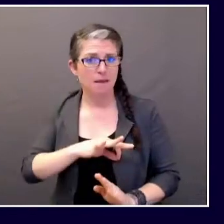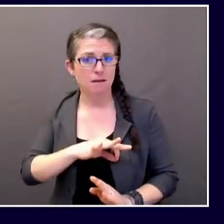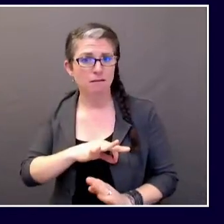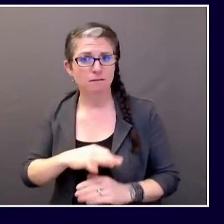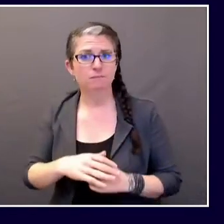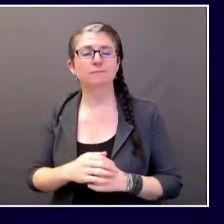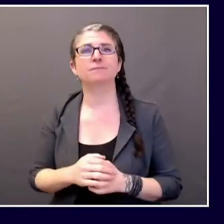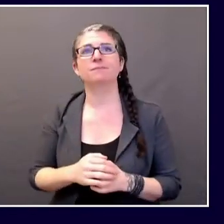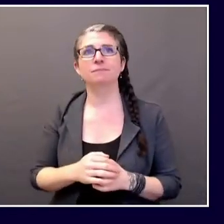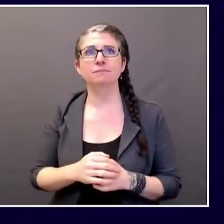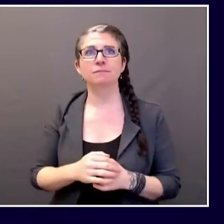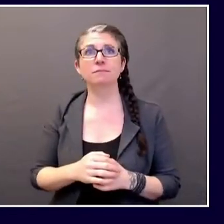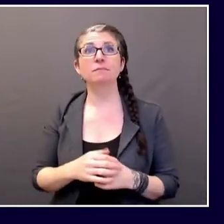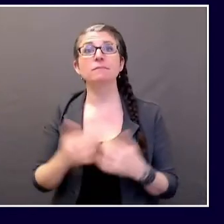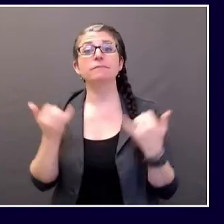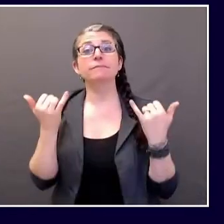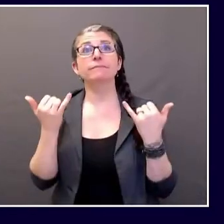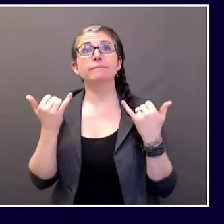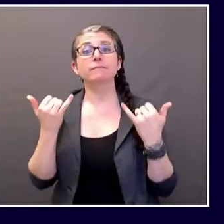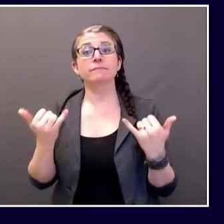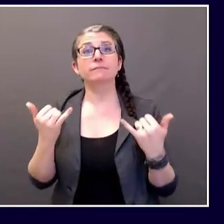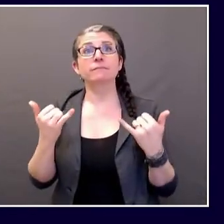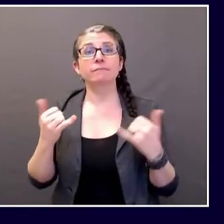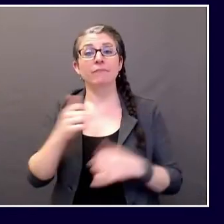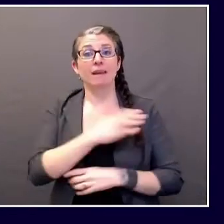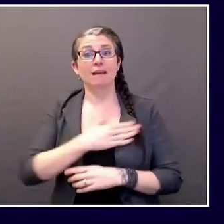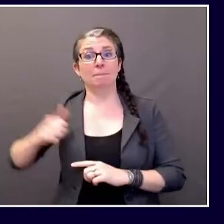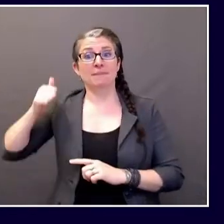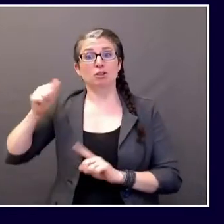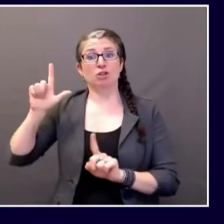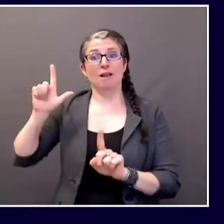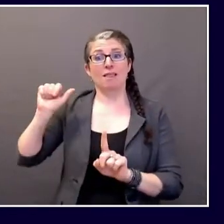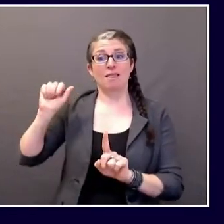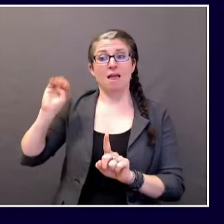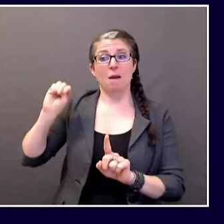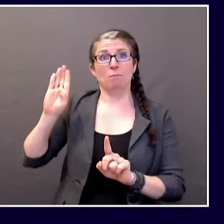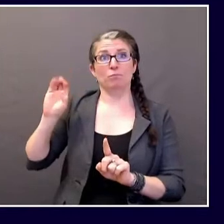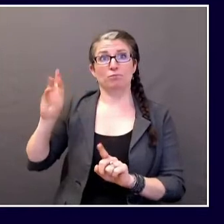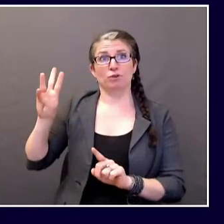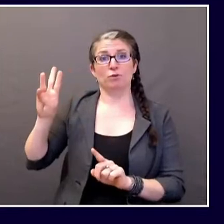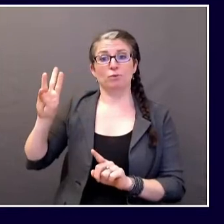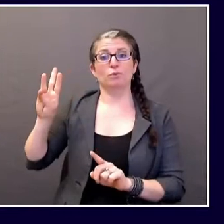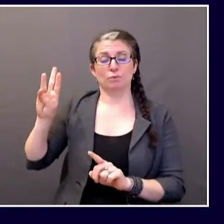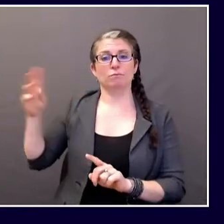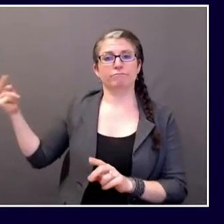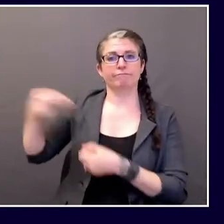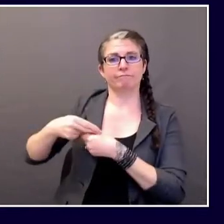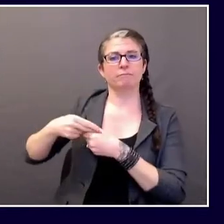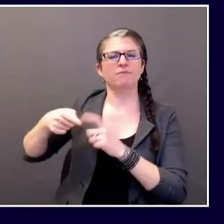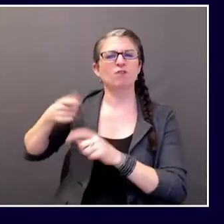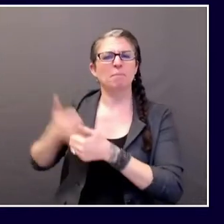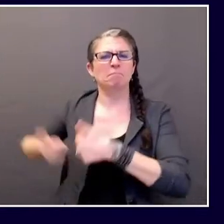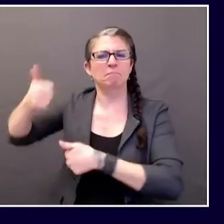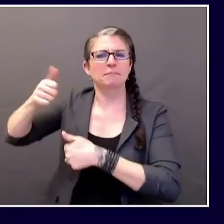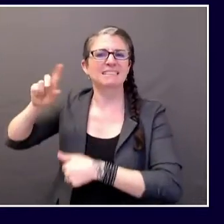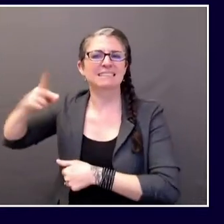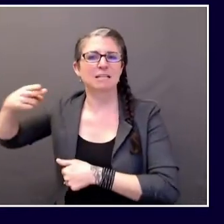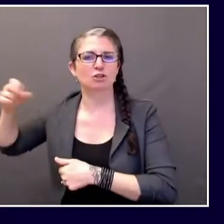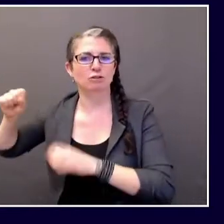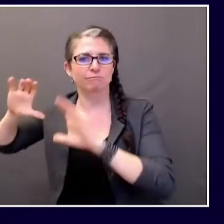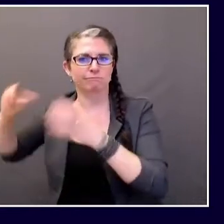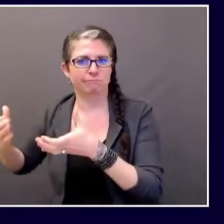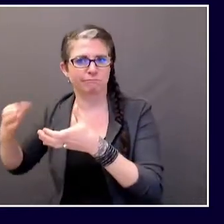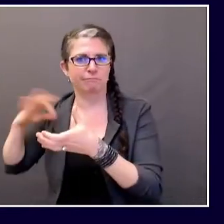also delighted to be joined by Commissioner Jean Lambrou, Commissioner of Maine's Department of Health and Human Services. Commissioner Lambrou and